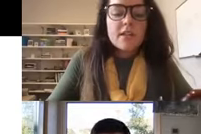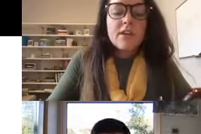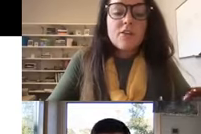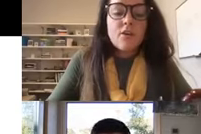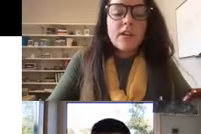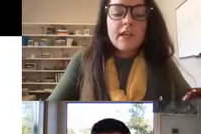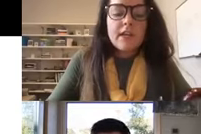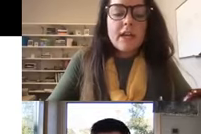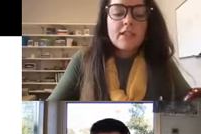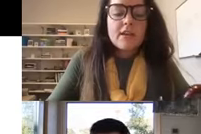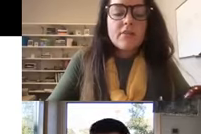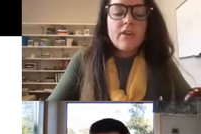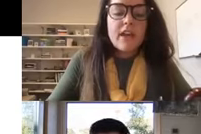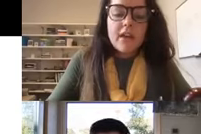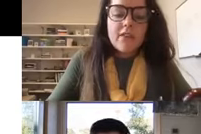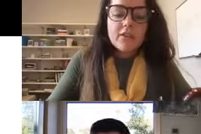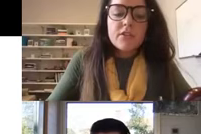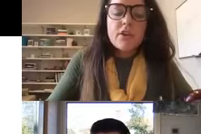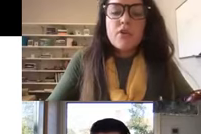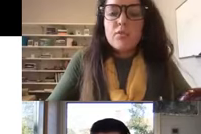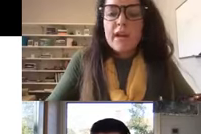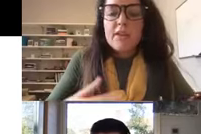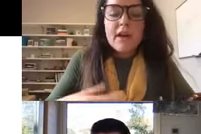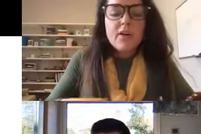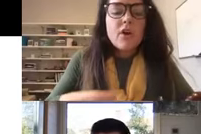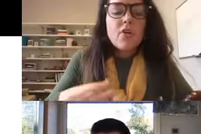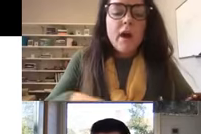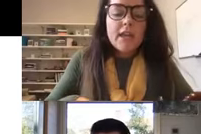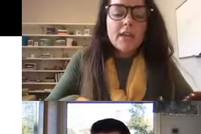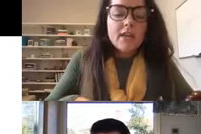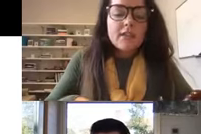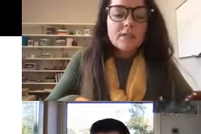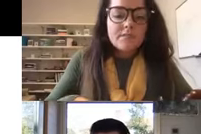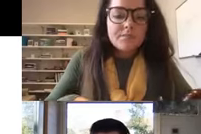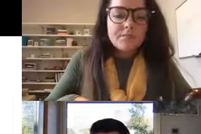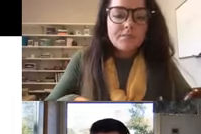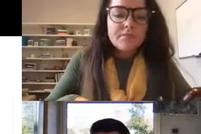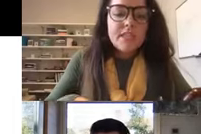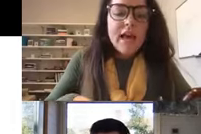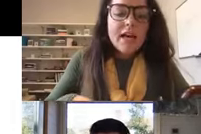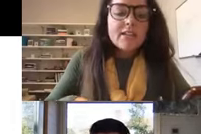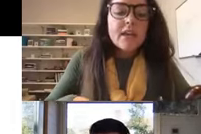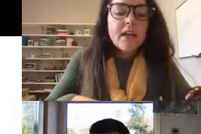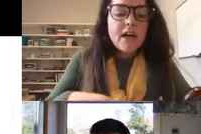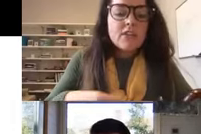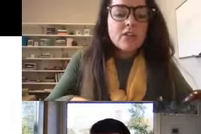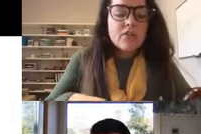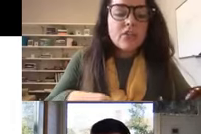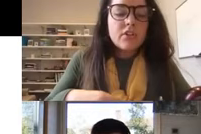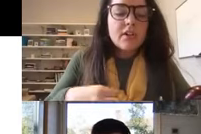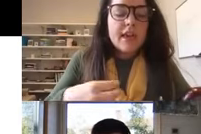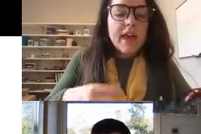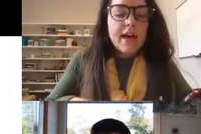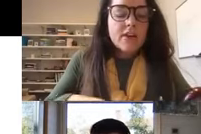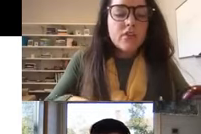Bois, Noel Ignatieff, and others who write about whiteness as a